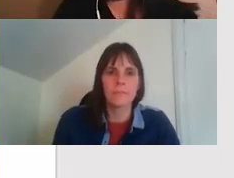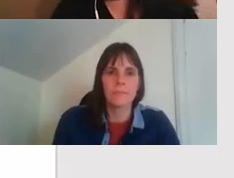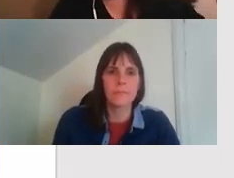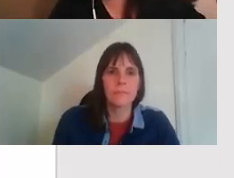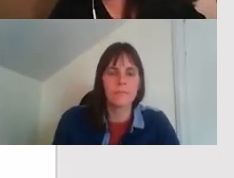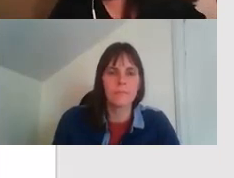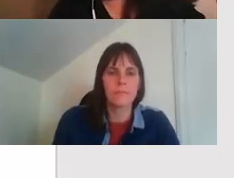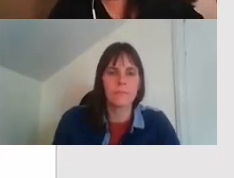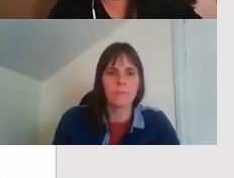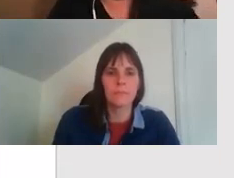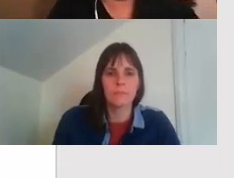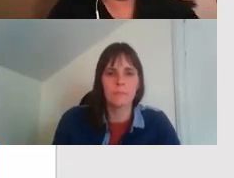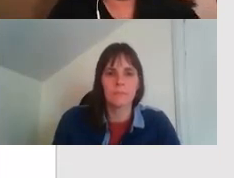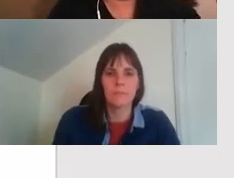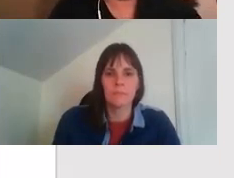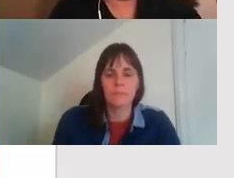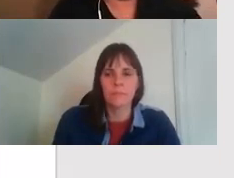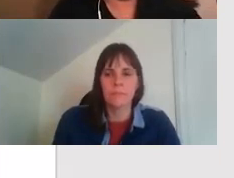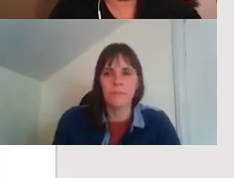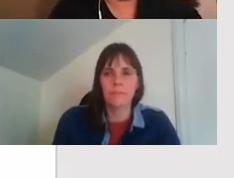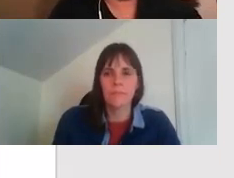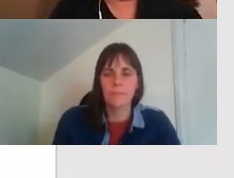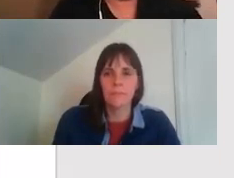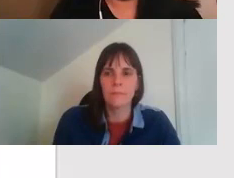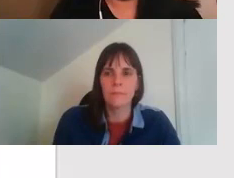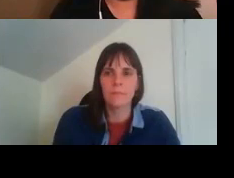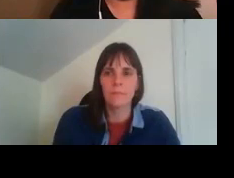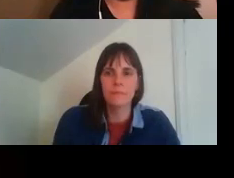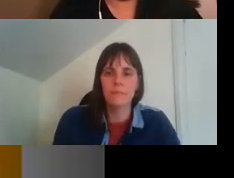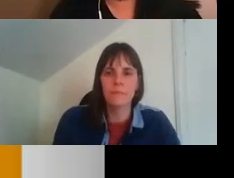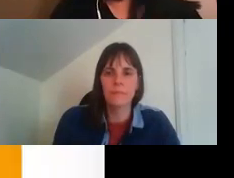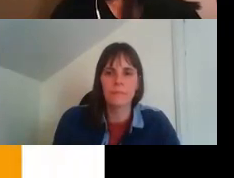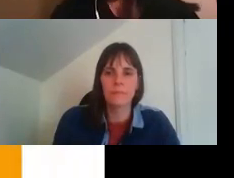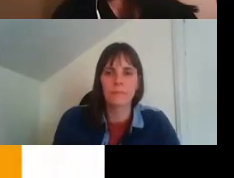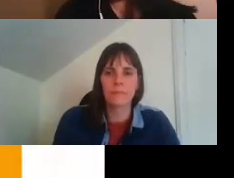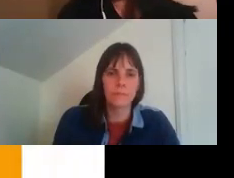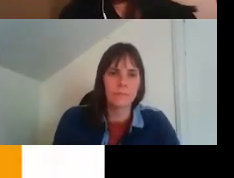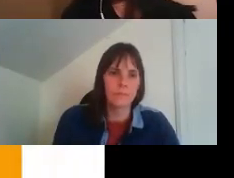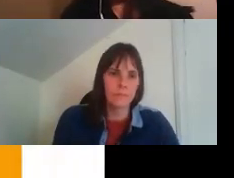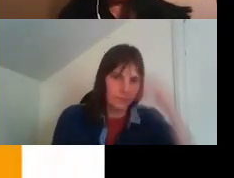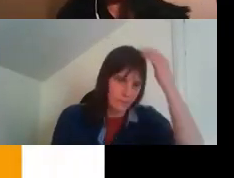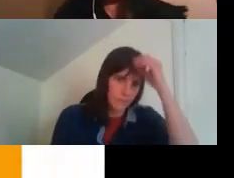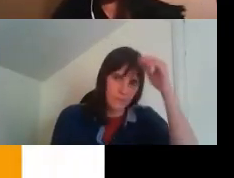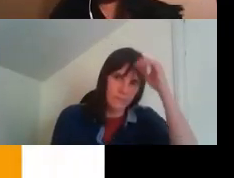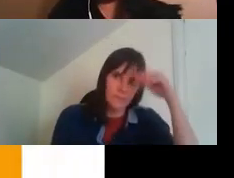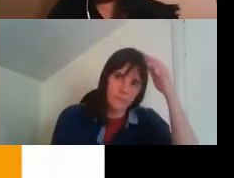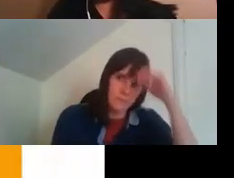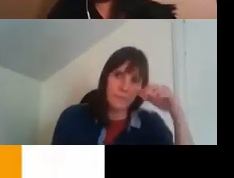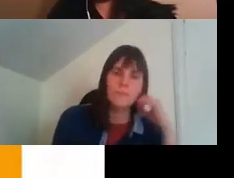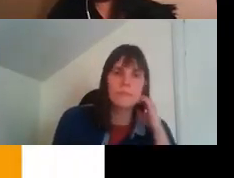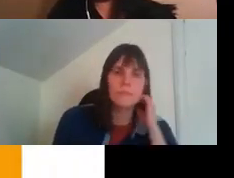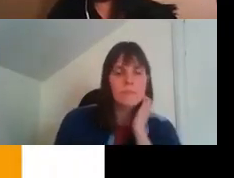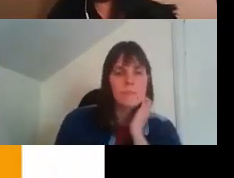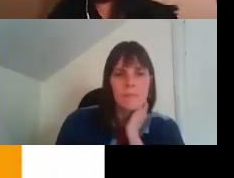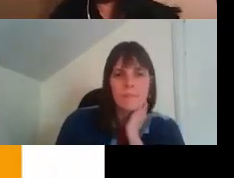across the province currently. I do want to share with our attendees today, Laura Ward did highlight it, so I